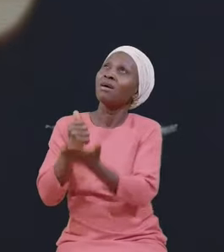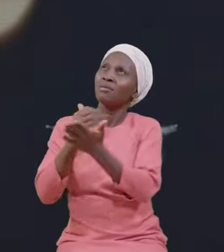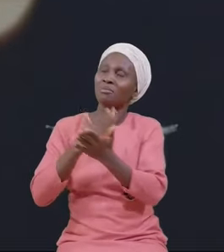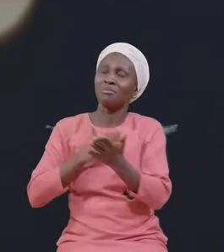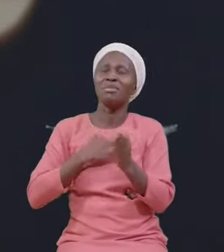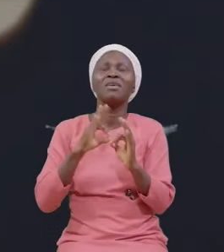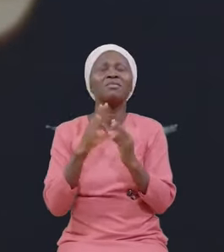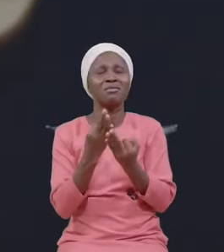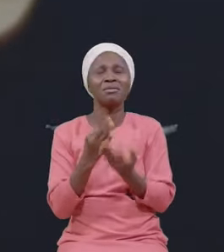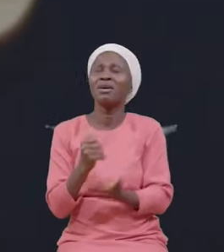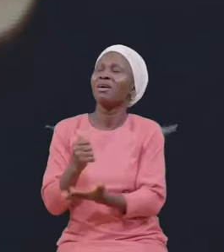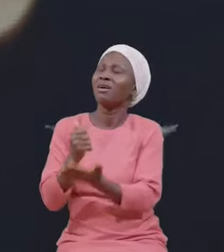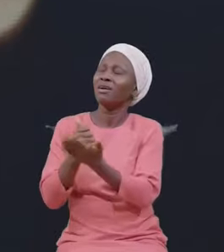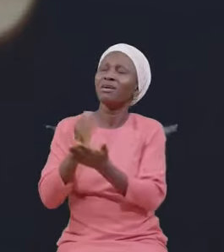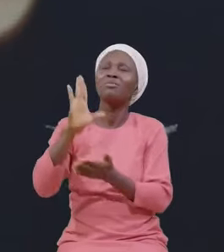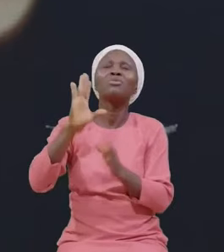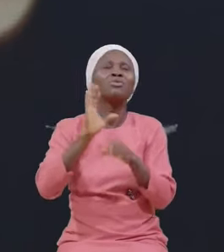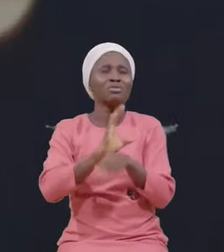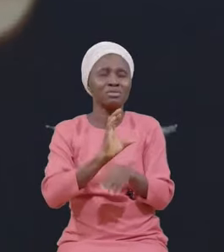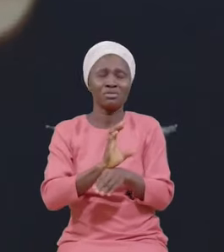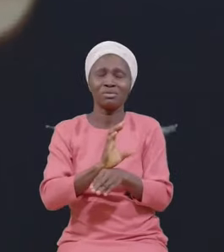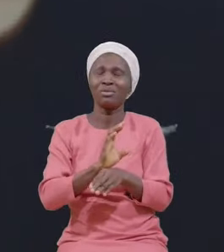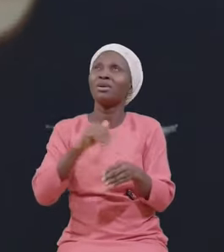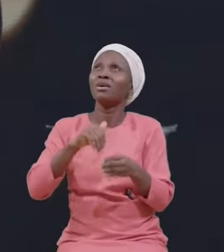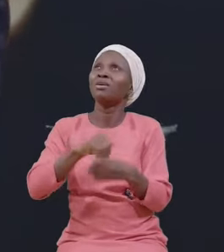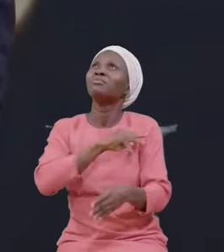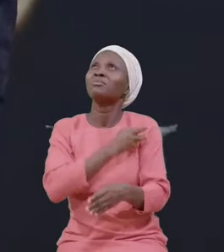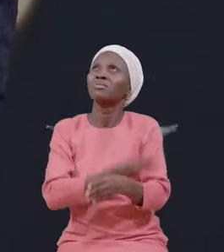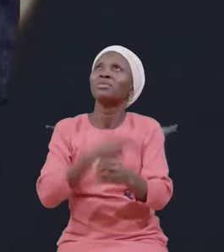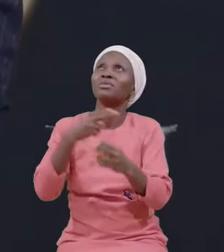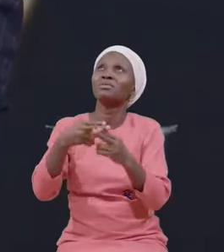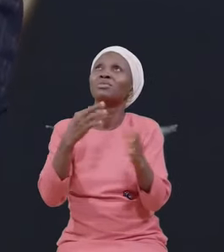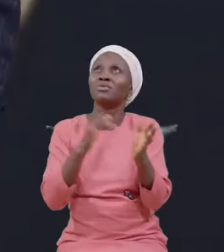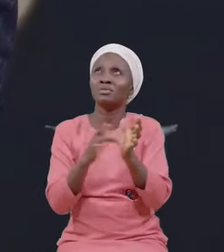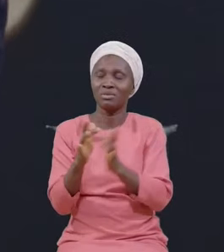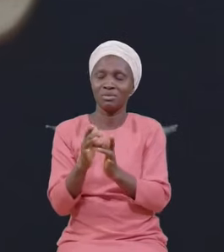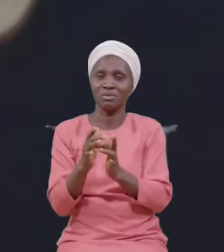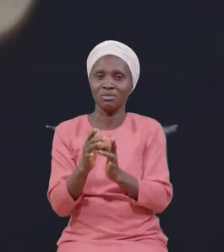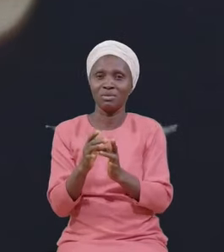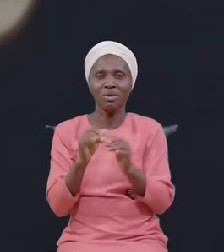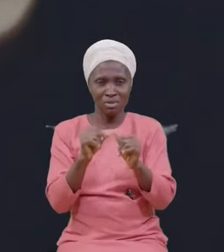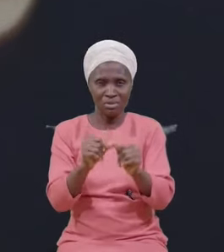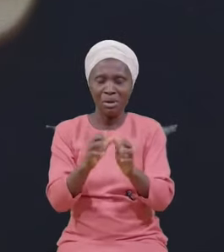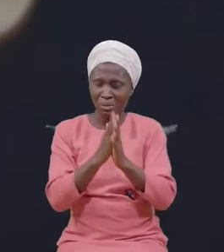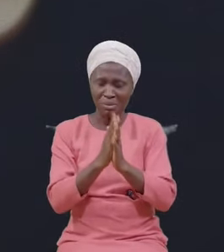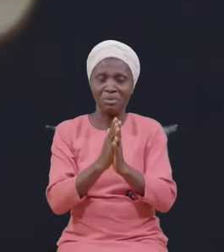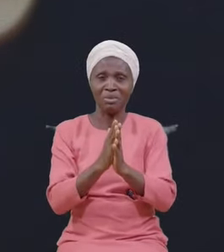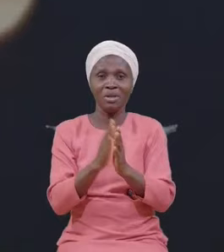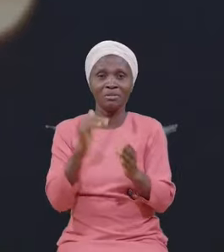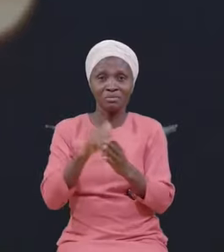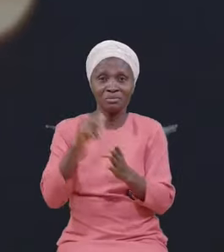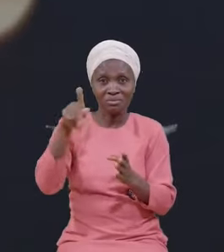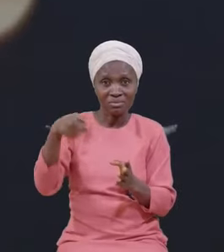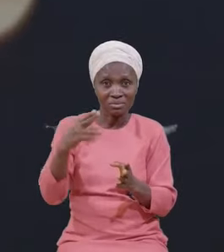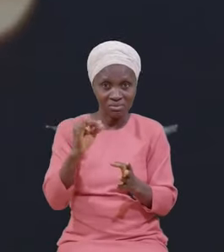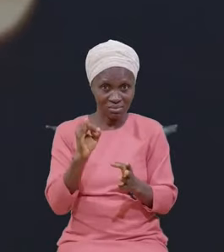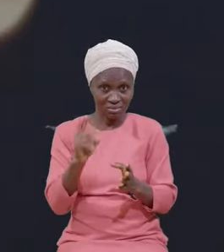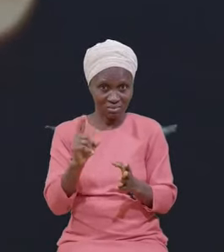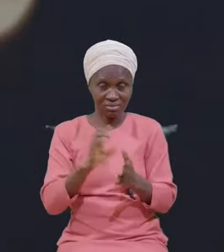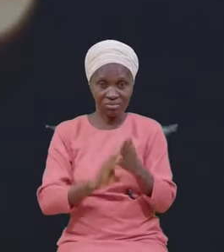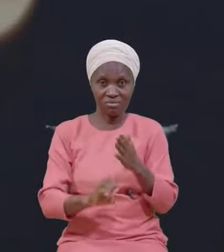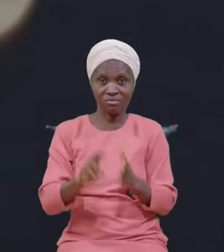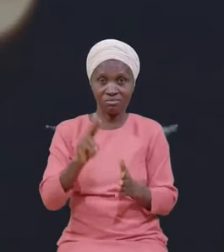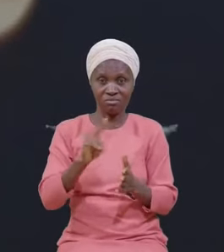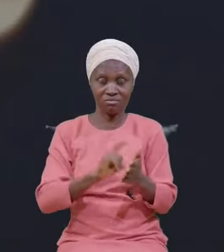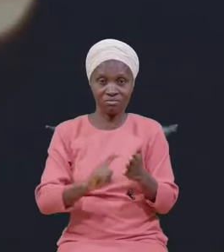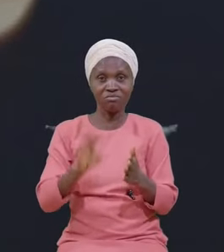church in the mighty name of Jesus uh begin to pray Philippians chapter 2 verse 5 the Bible say